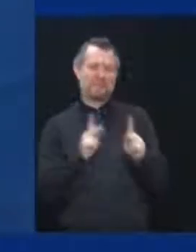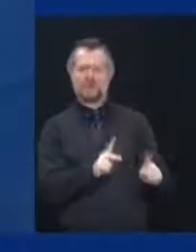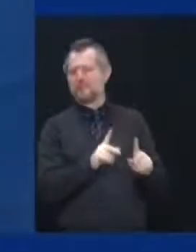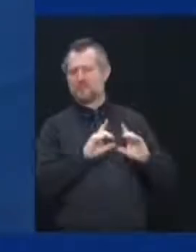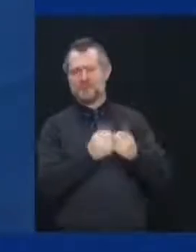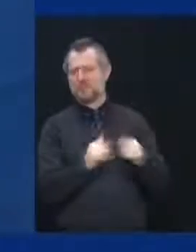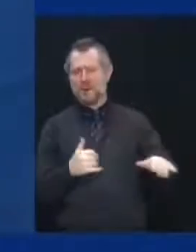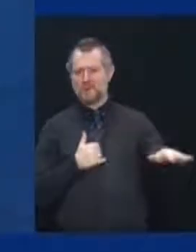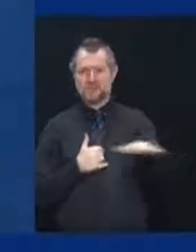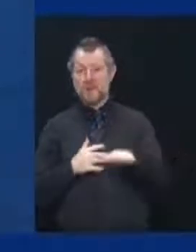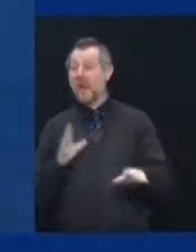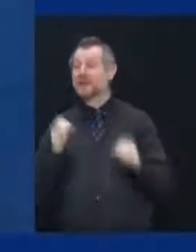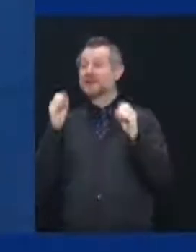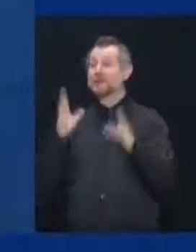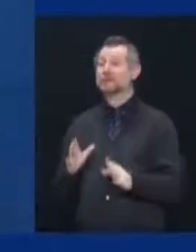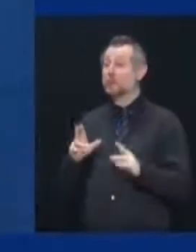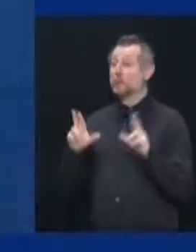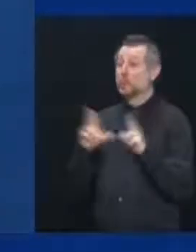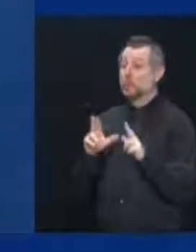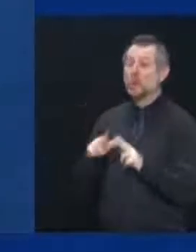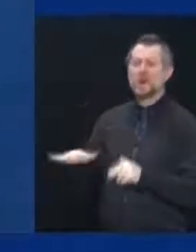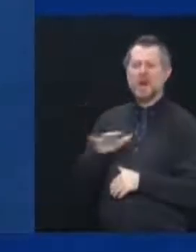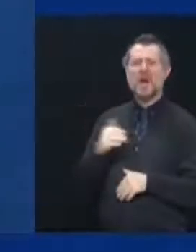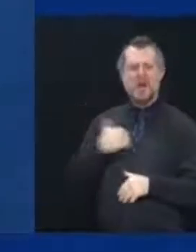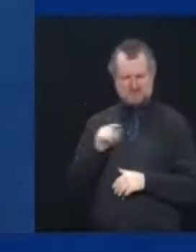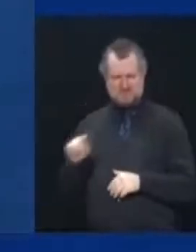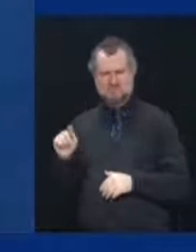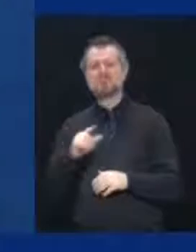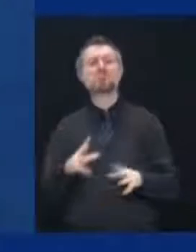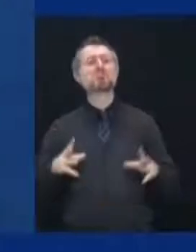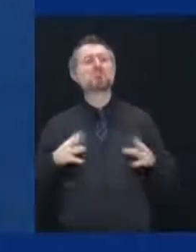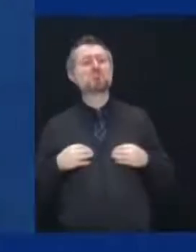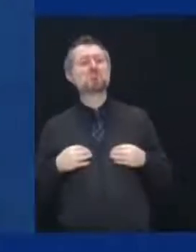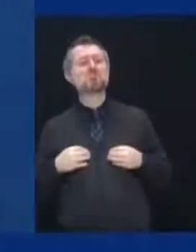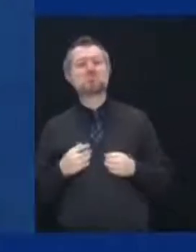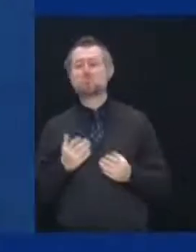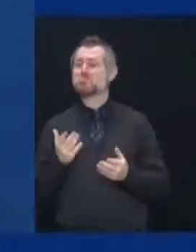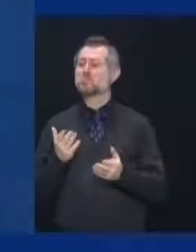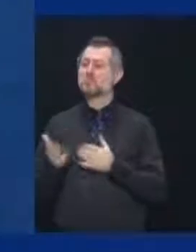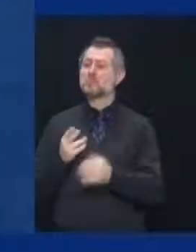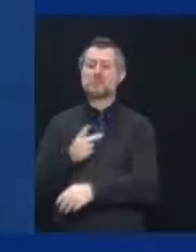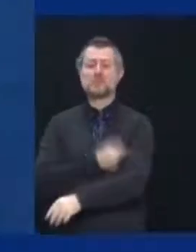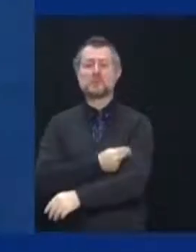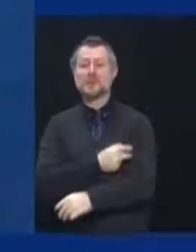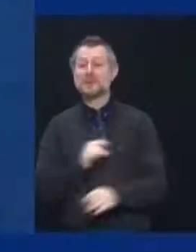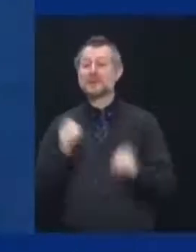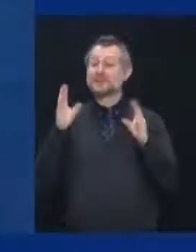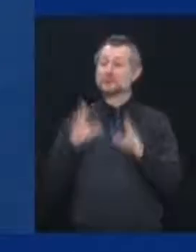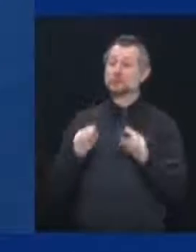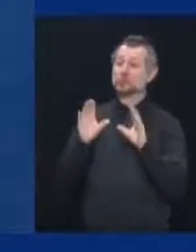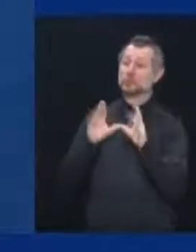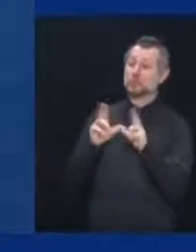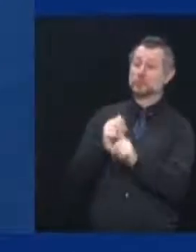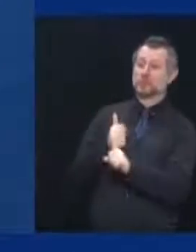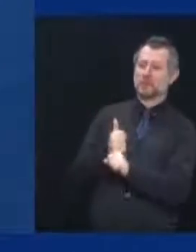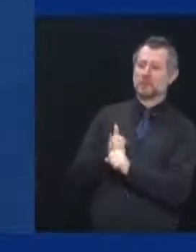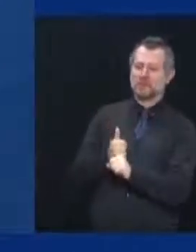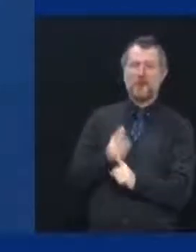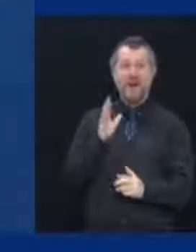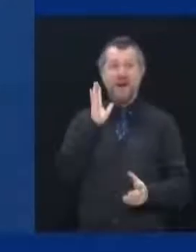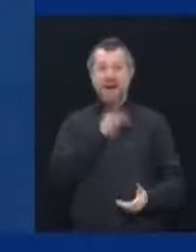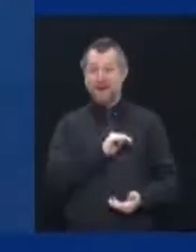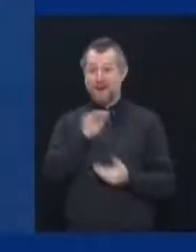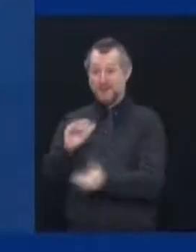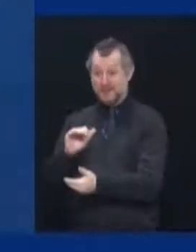Teachers, unions in some places have done the same thing, where the teachers union will take the allocation, go